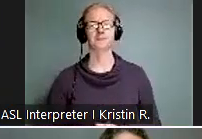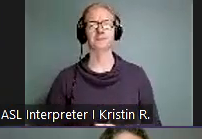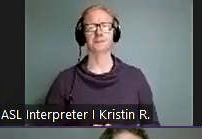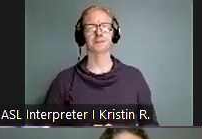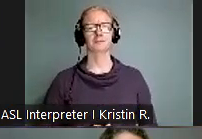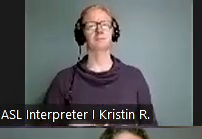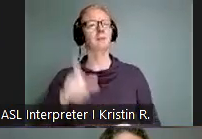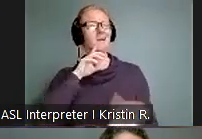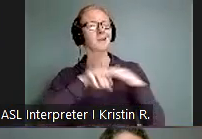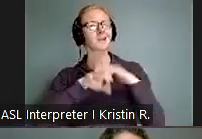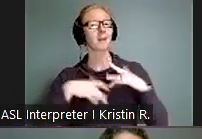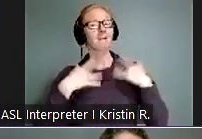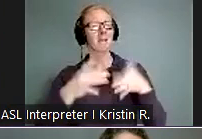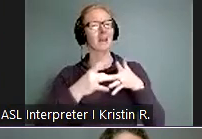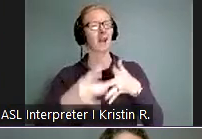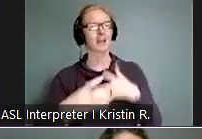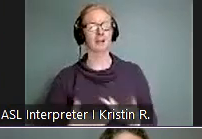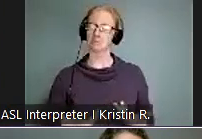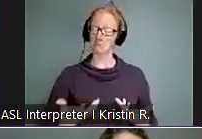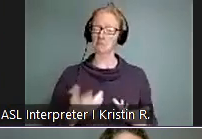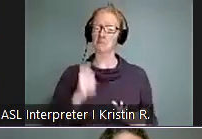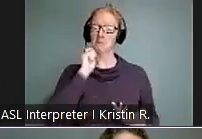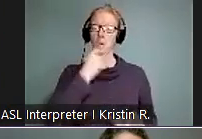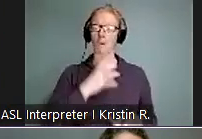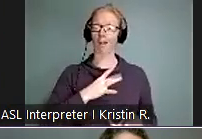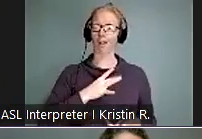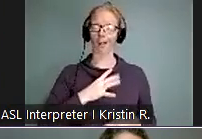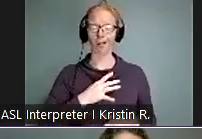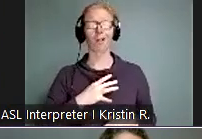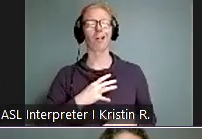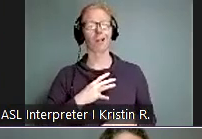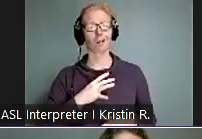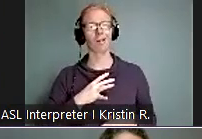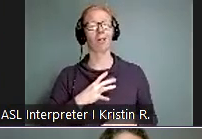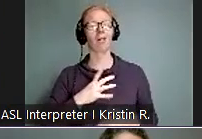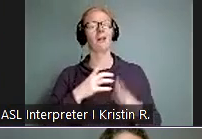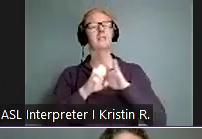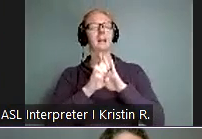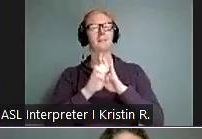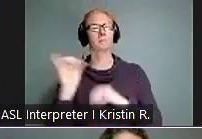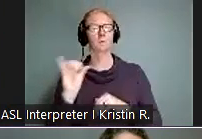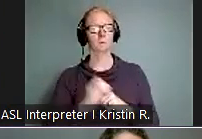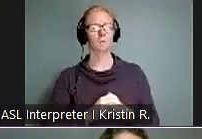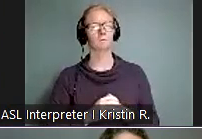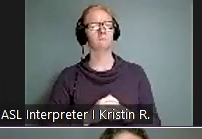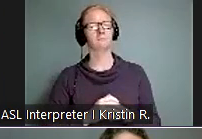an accessible event planning guide, which I think is pretty cool. And they have some examples of things that you can